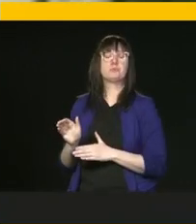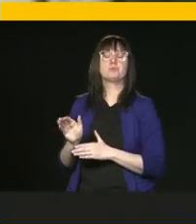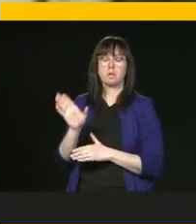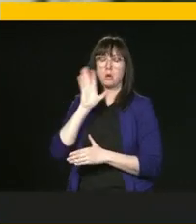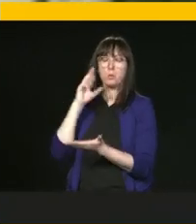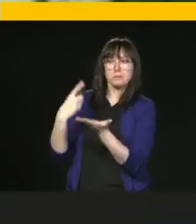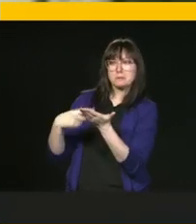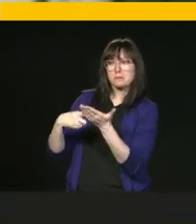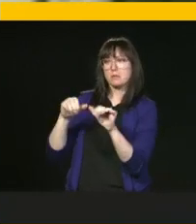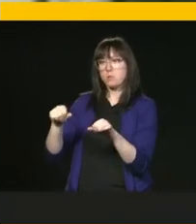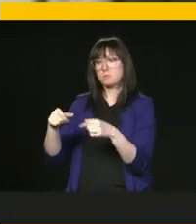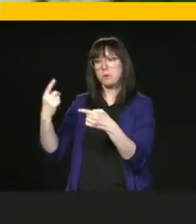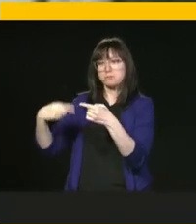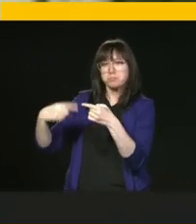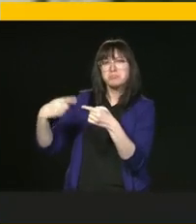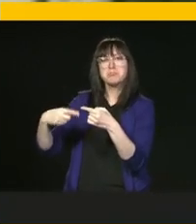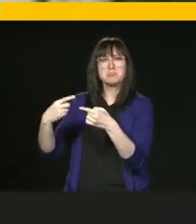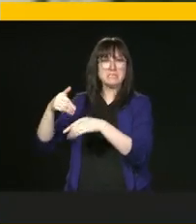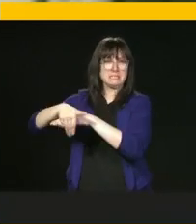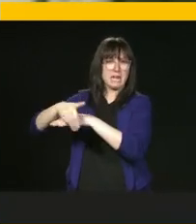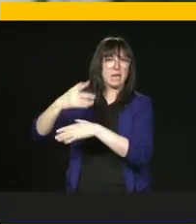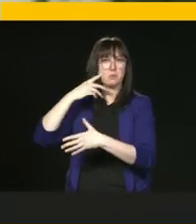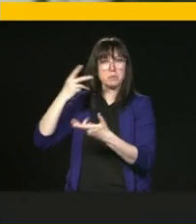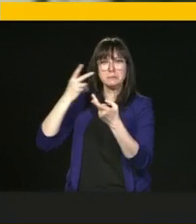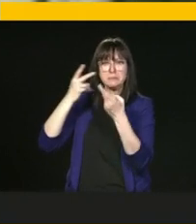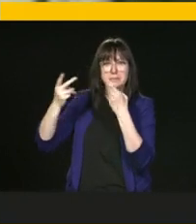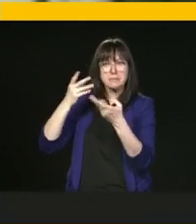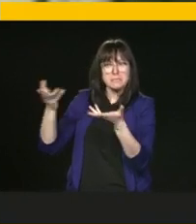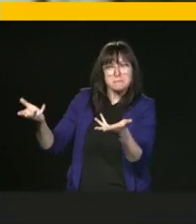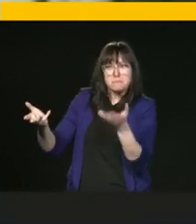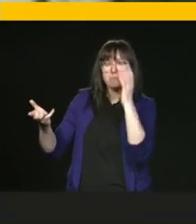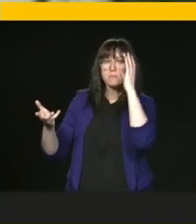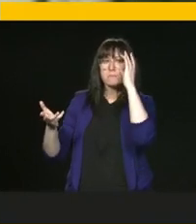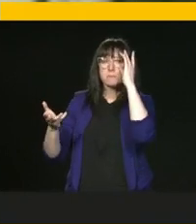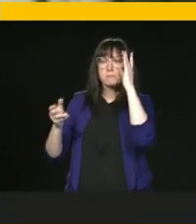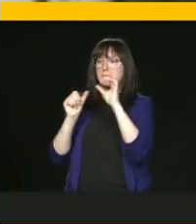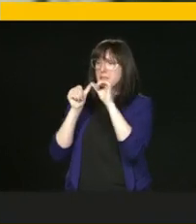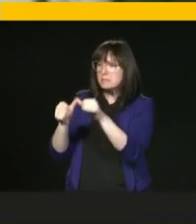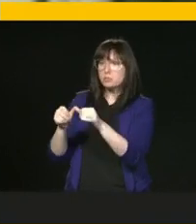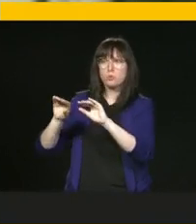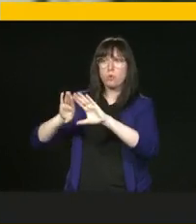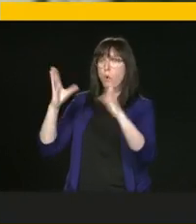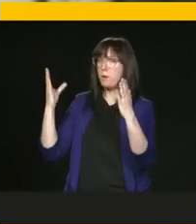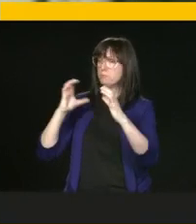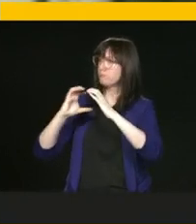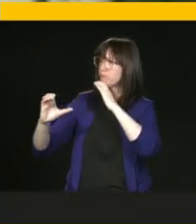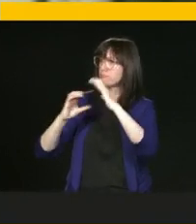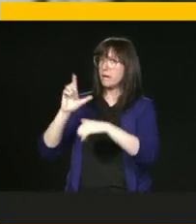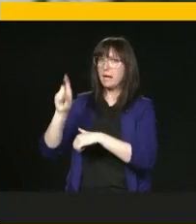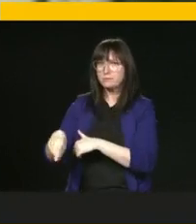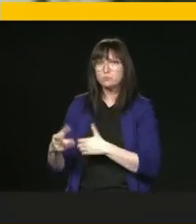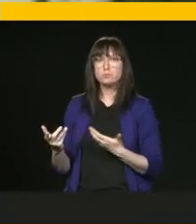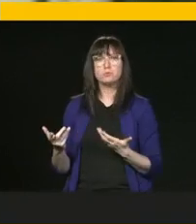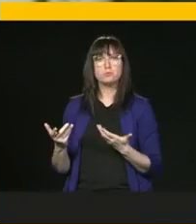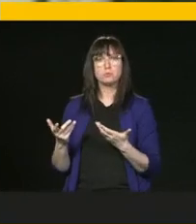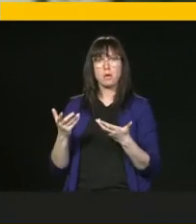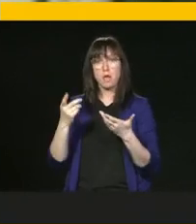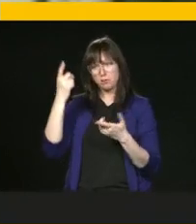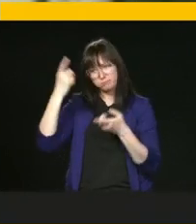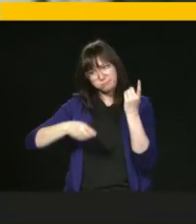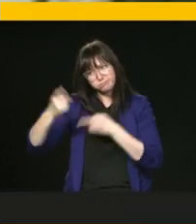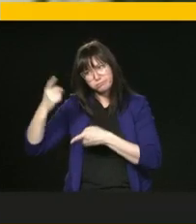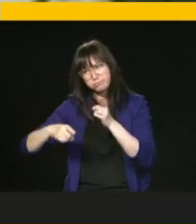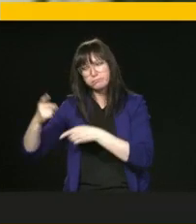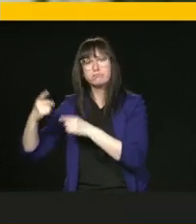will definitely be talking about that with the premiers. We have to continue to coordinate not only our approach, but our